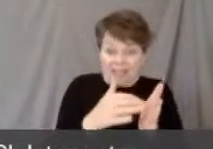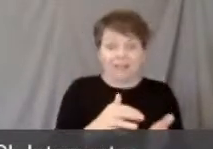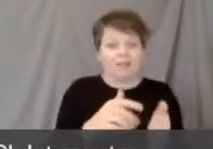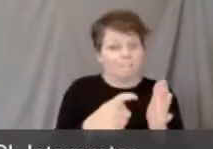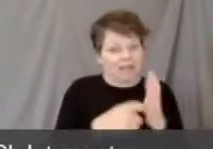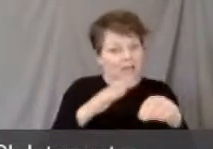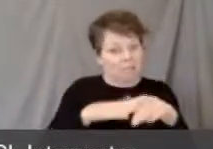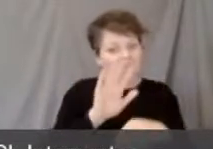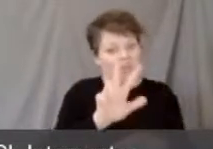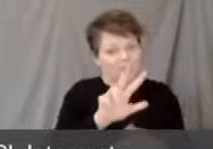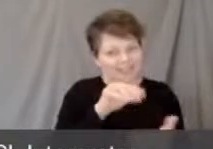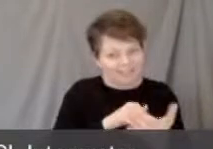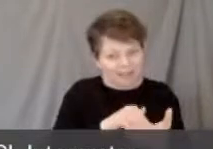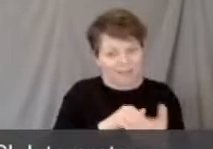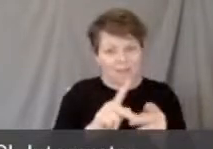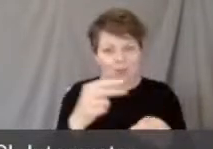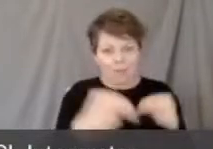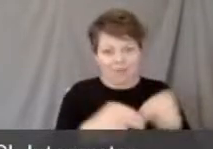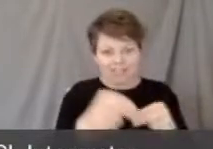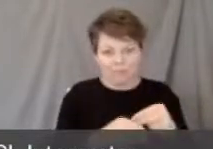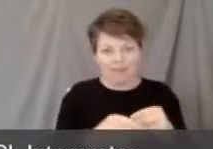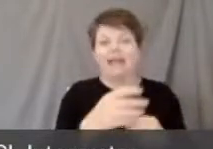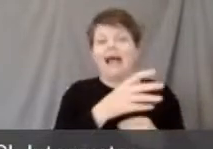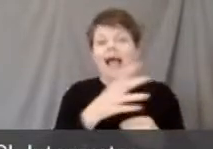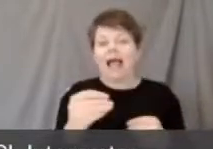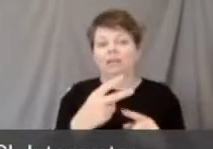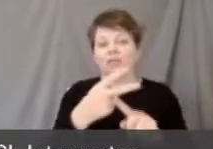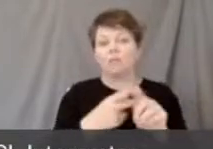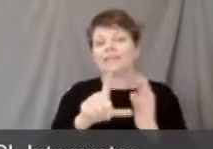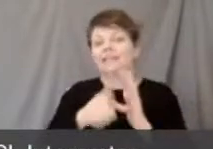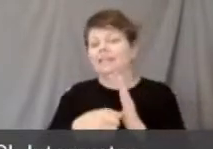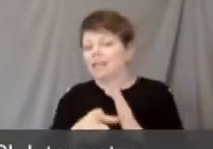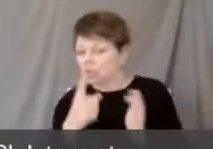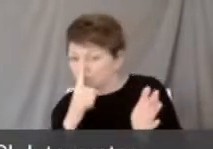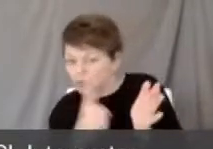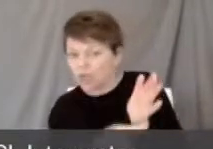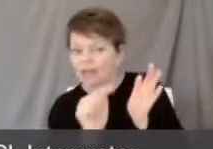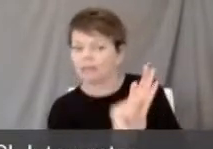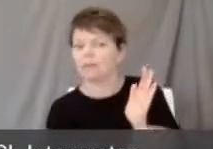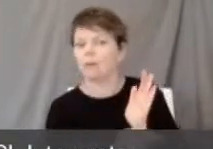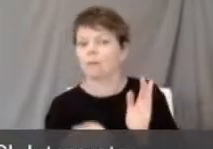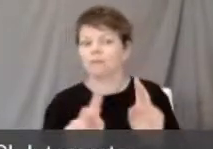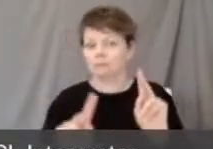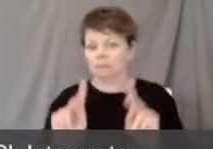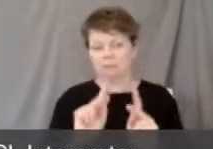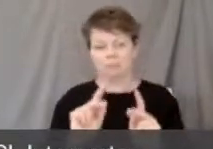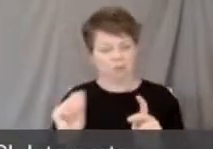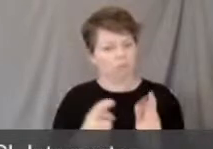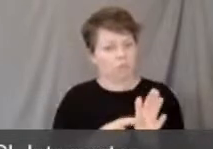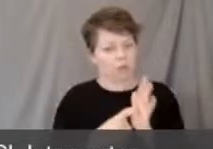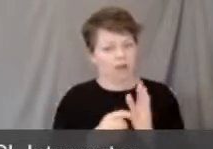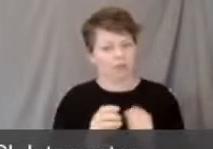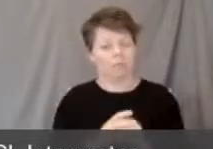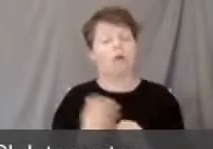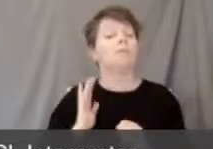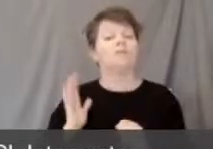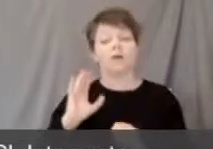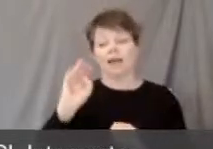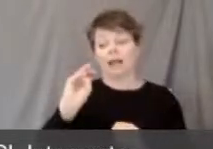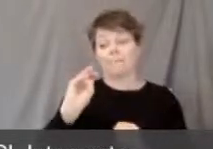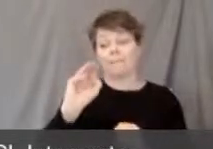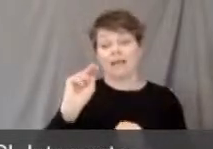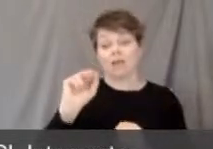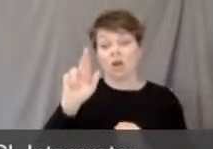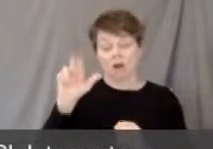vaccines under the emergency use authorization. And when this was first, when the mRNA vaccines first came out, both the Moderna